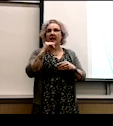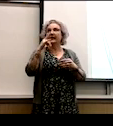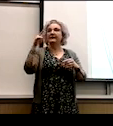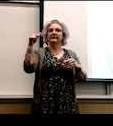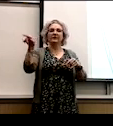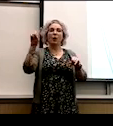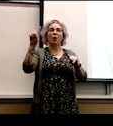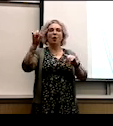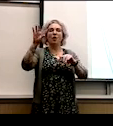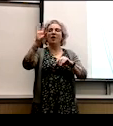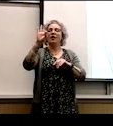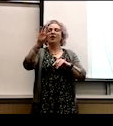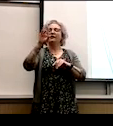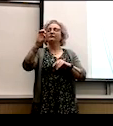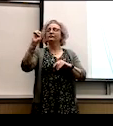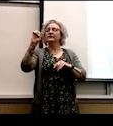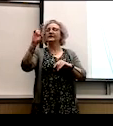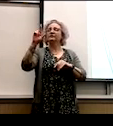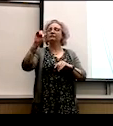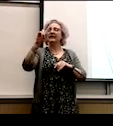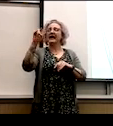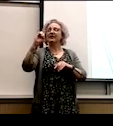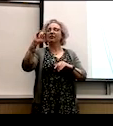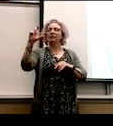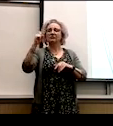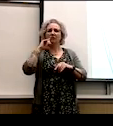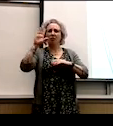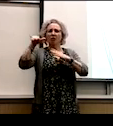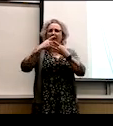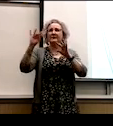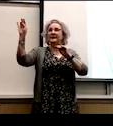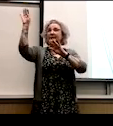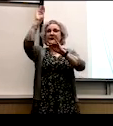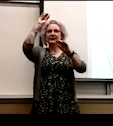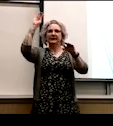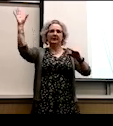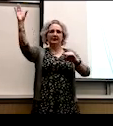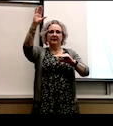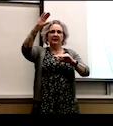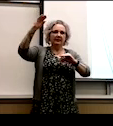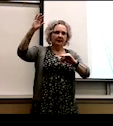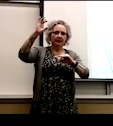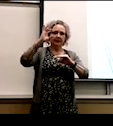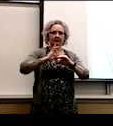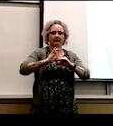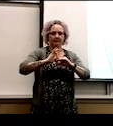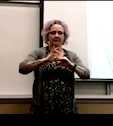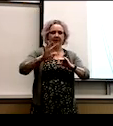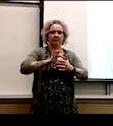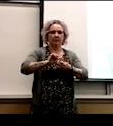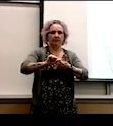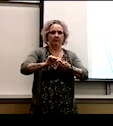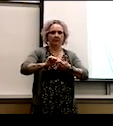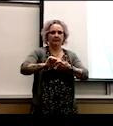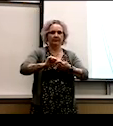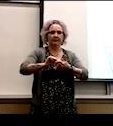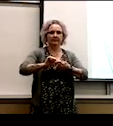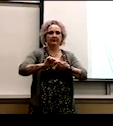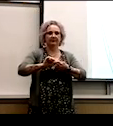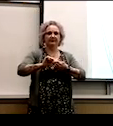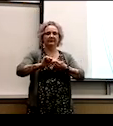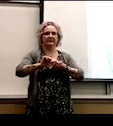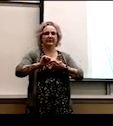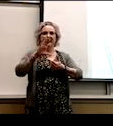So superoxide dismutase is part of the enzyme cascade that quenches free radicals in our bodies. You know,